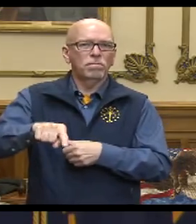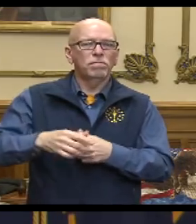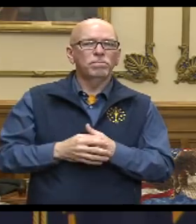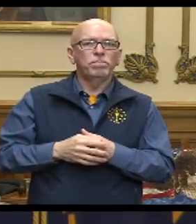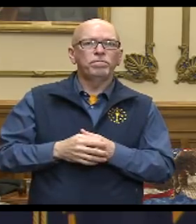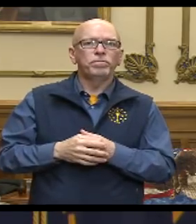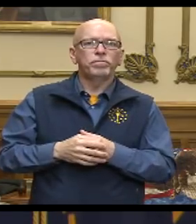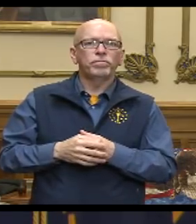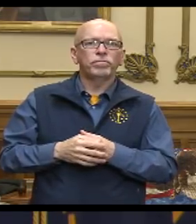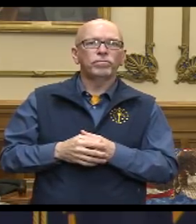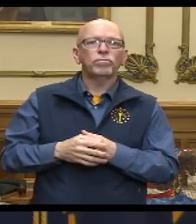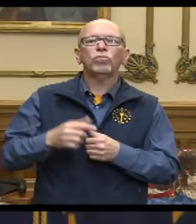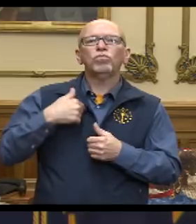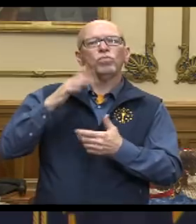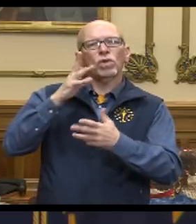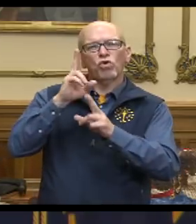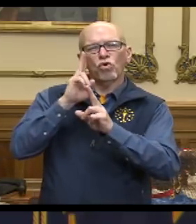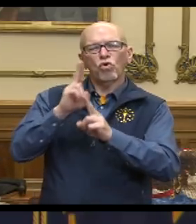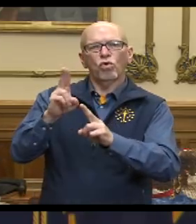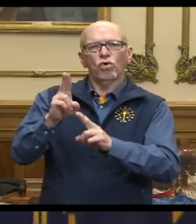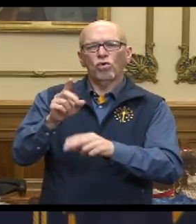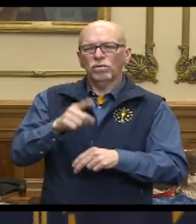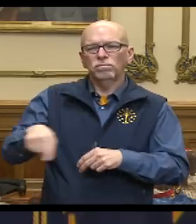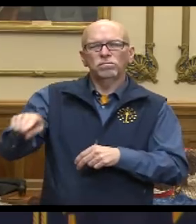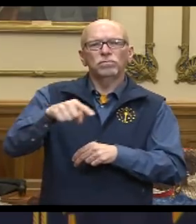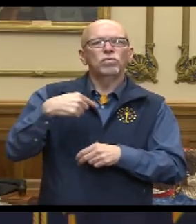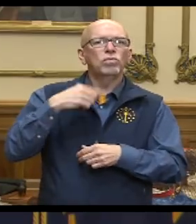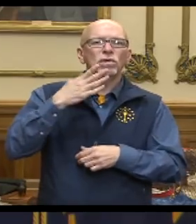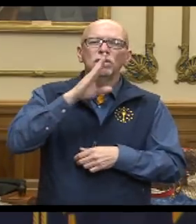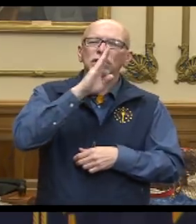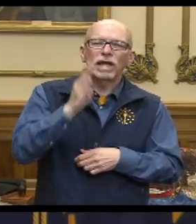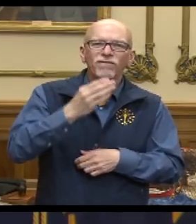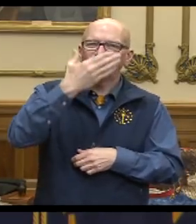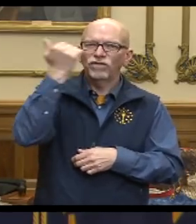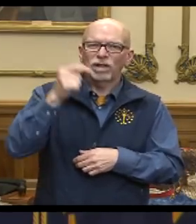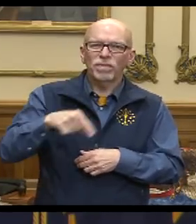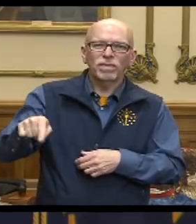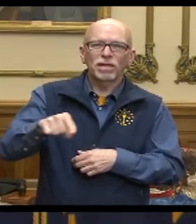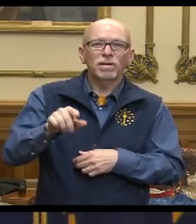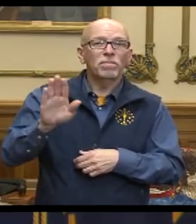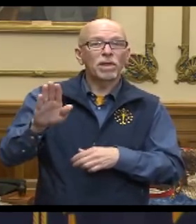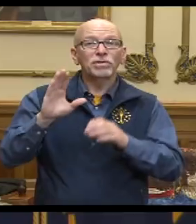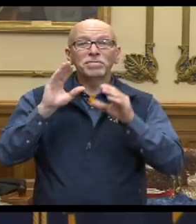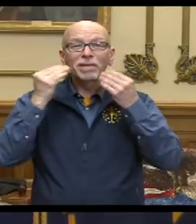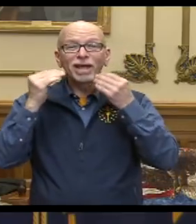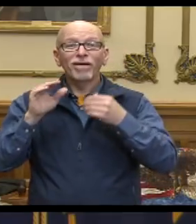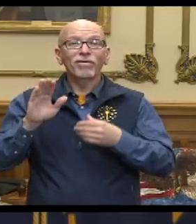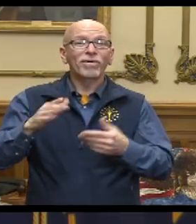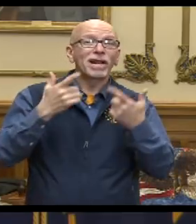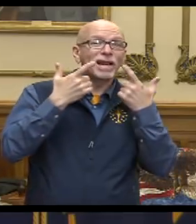we will honor their memories by never forgetting them, their smiles, their laughter, their